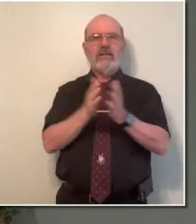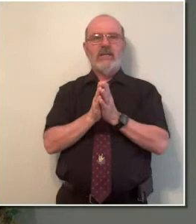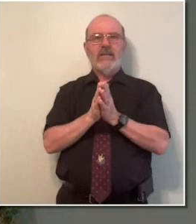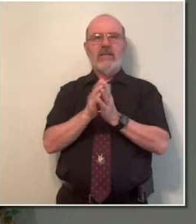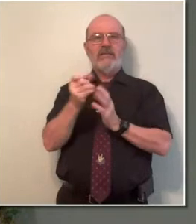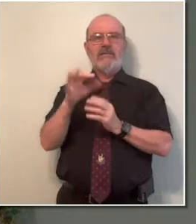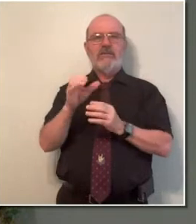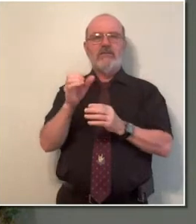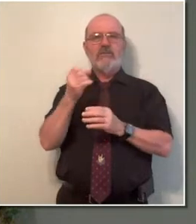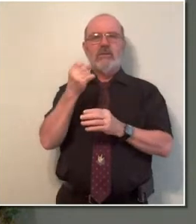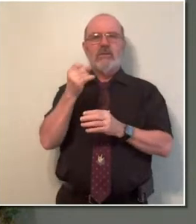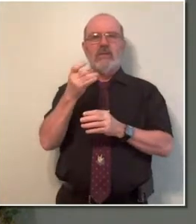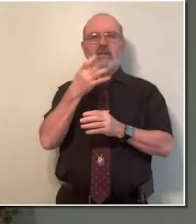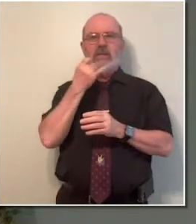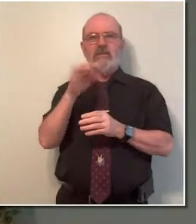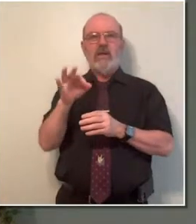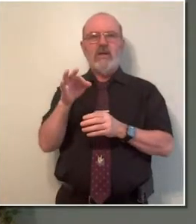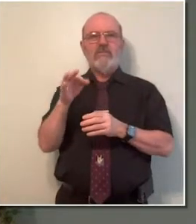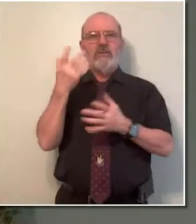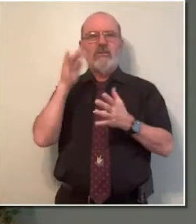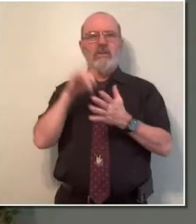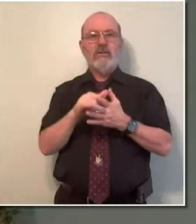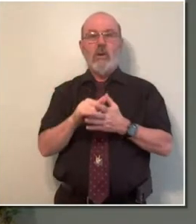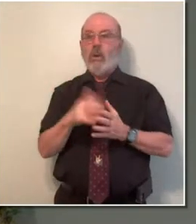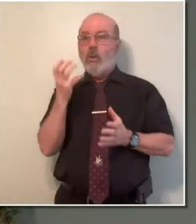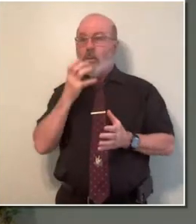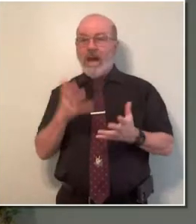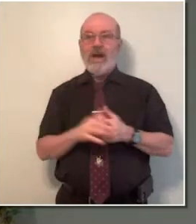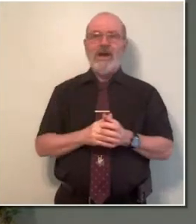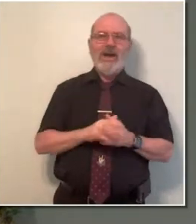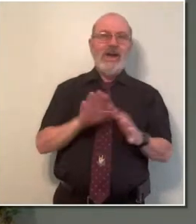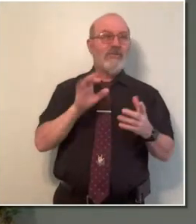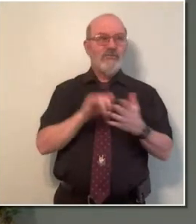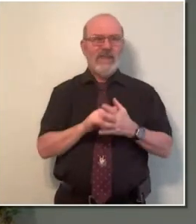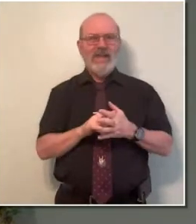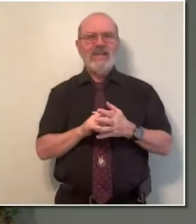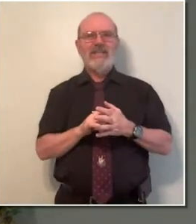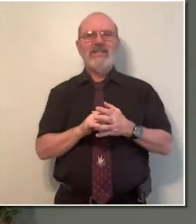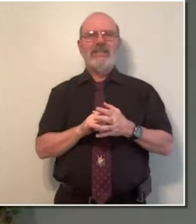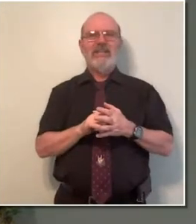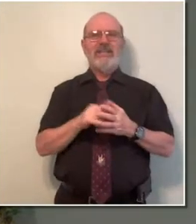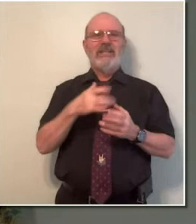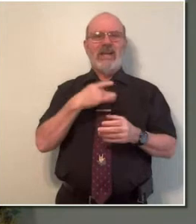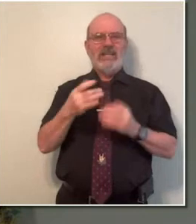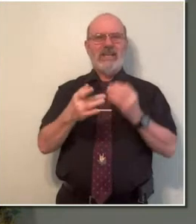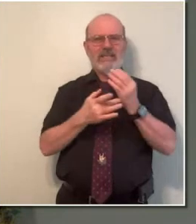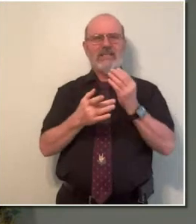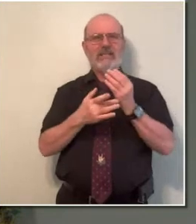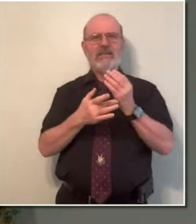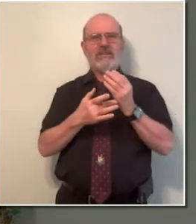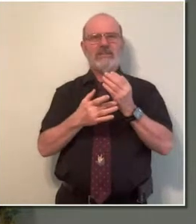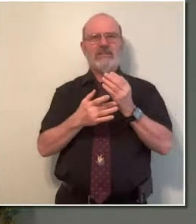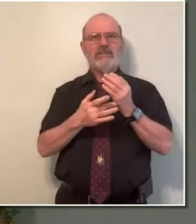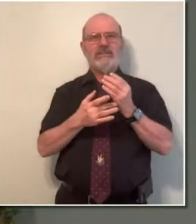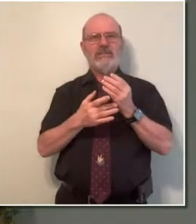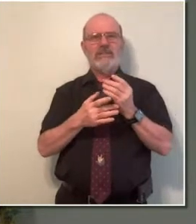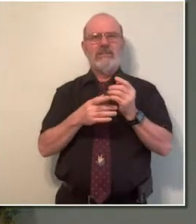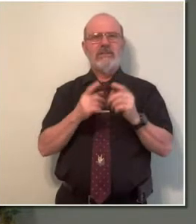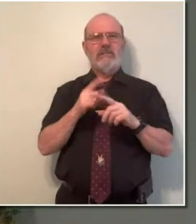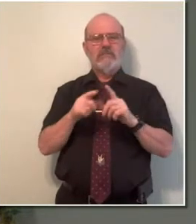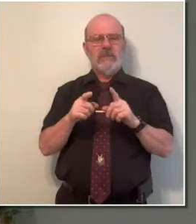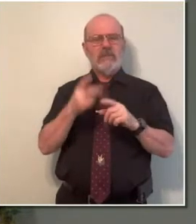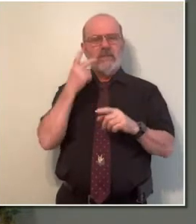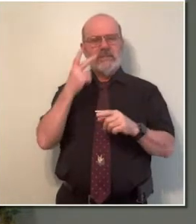lights off. And if people don't know I can do that, they're like, ooh, wow, how'd you do that? You know, I like technology. But I also see that